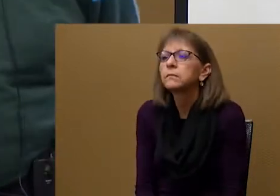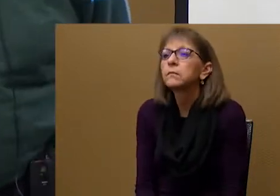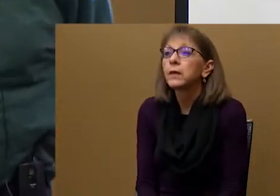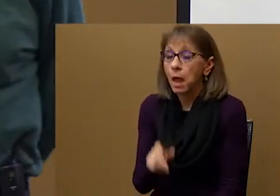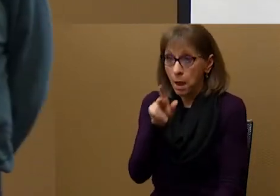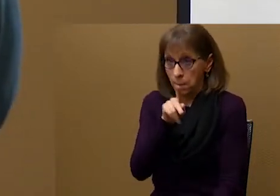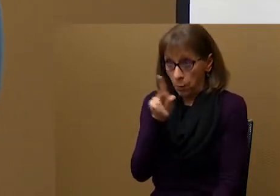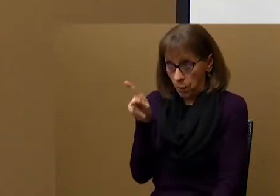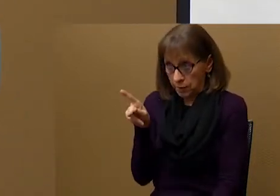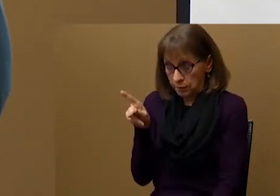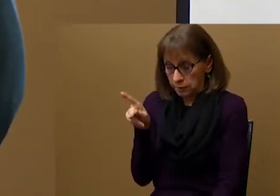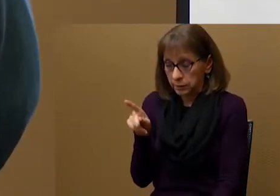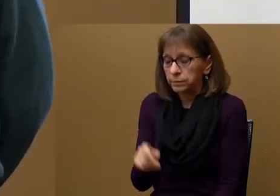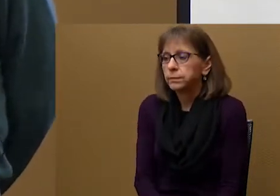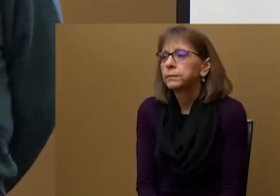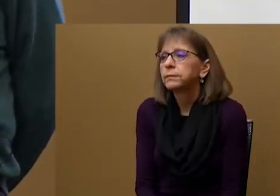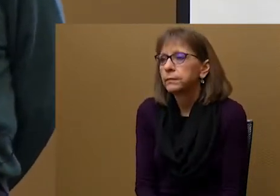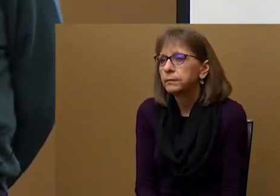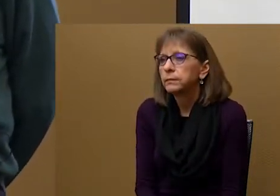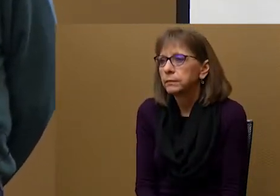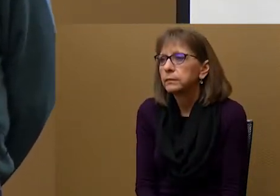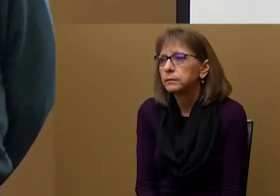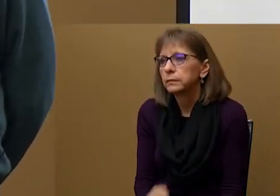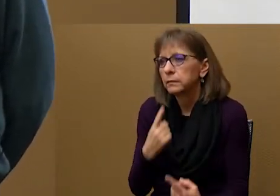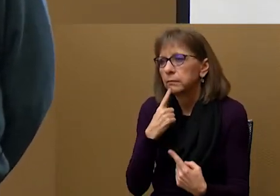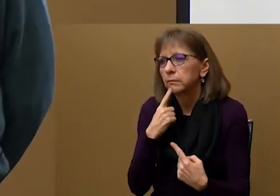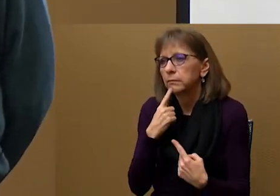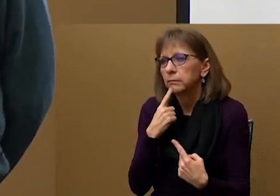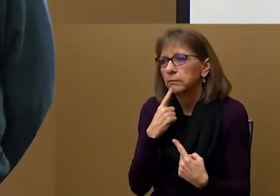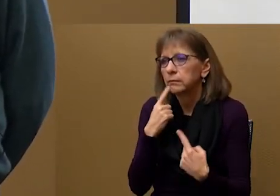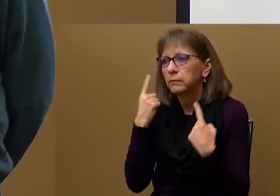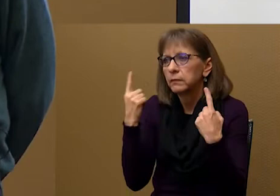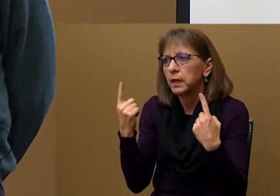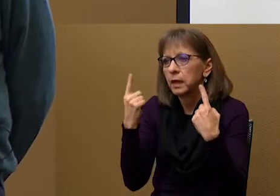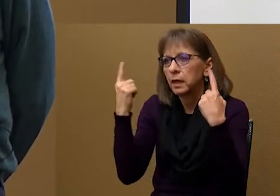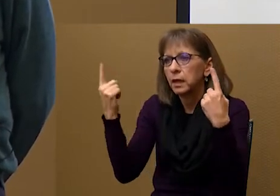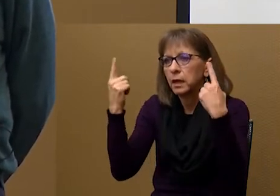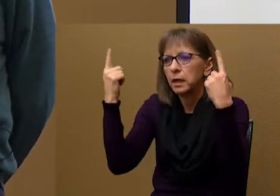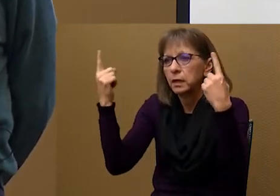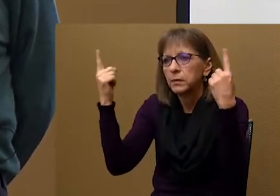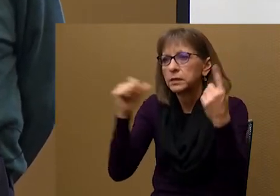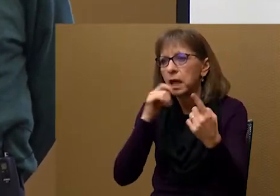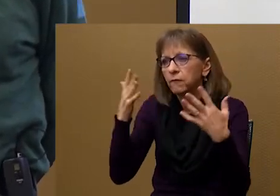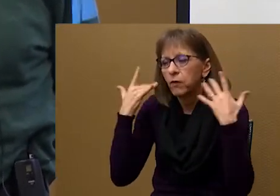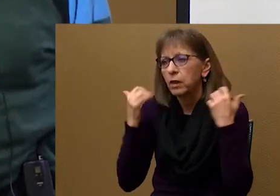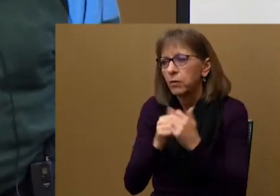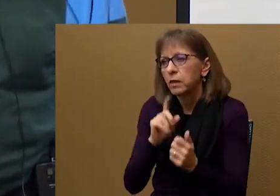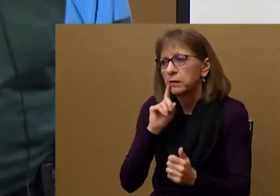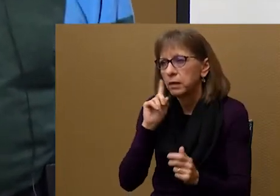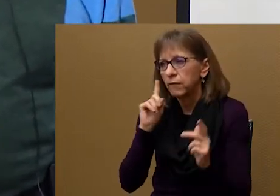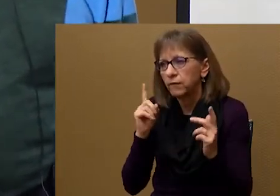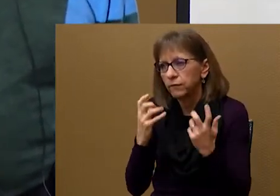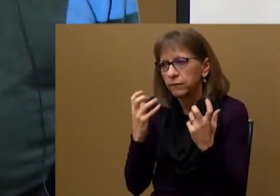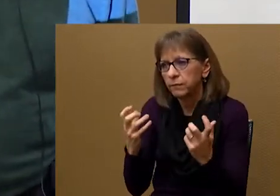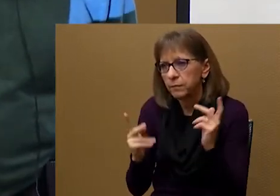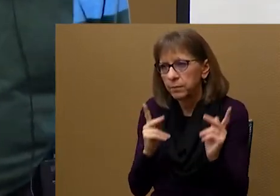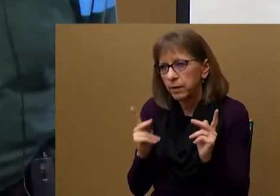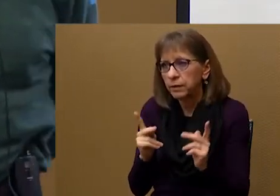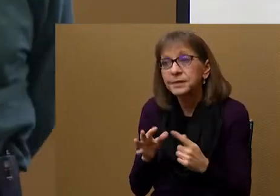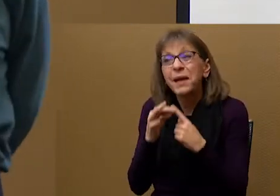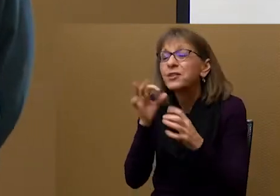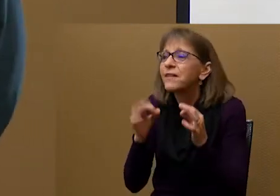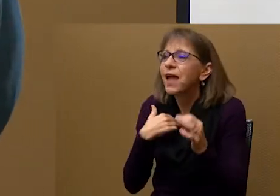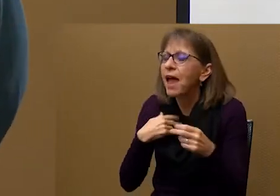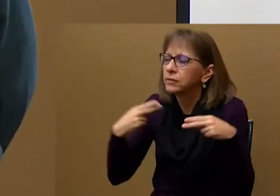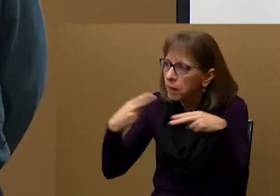there. PowerPoint is notoriously deaf unfriendly, especially